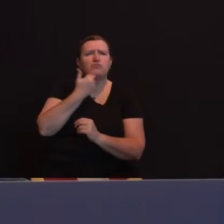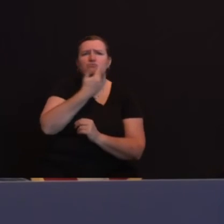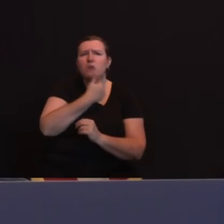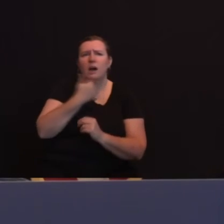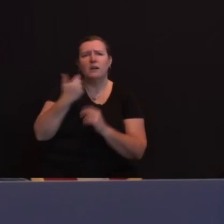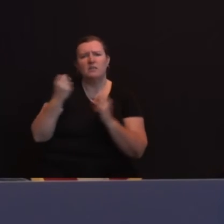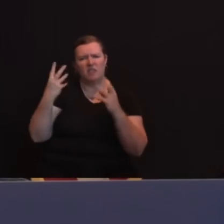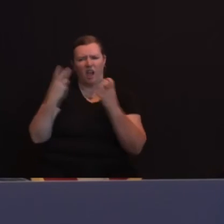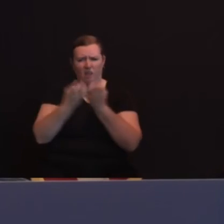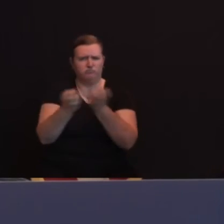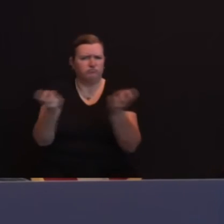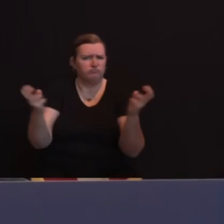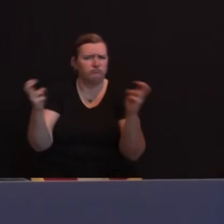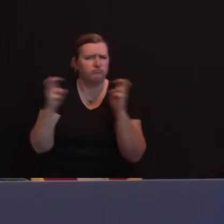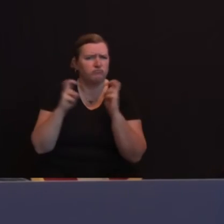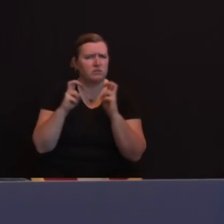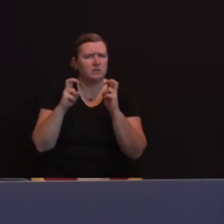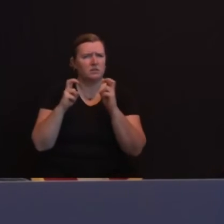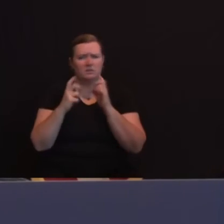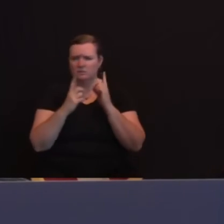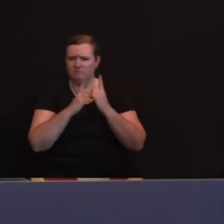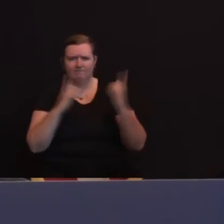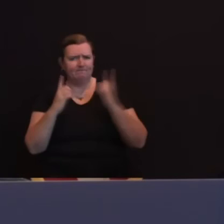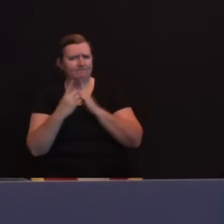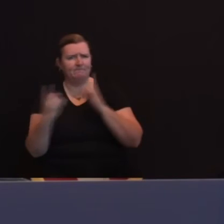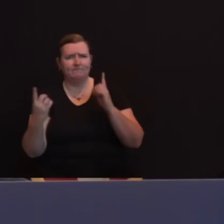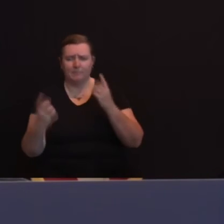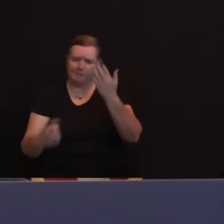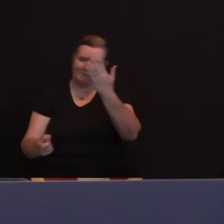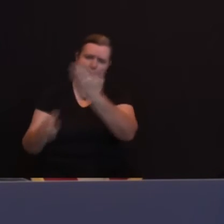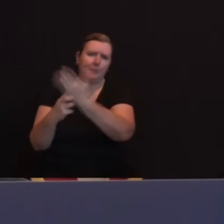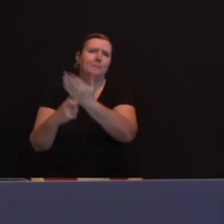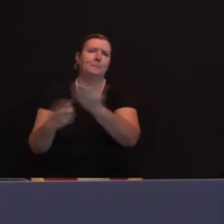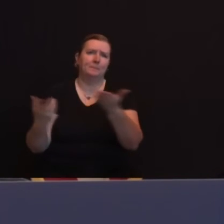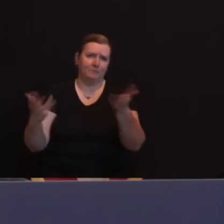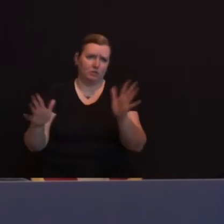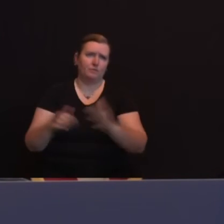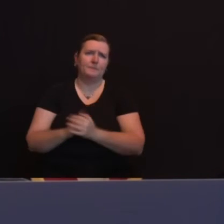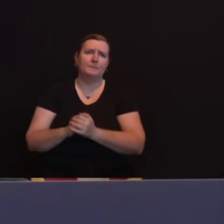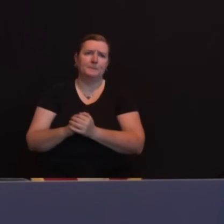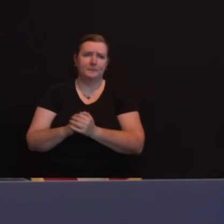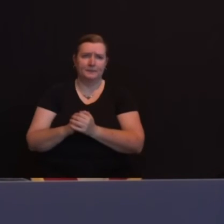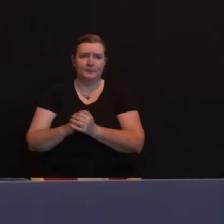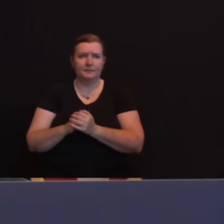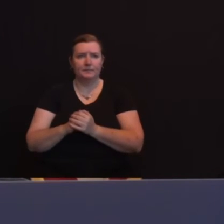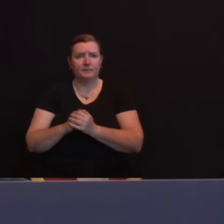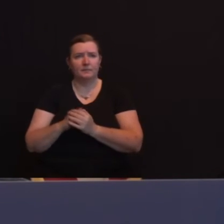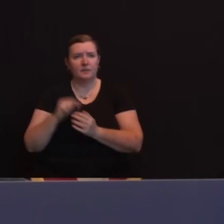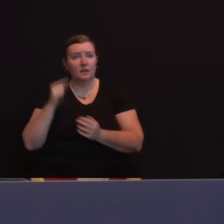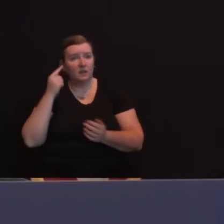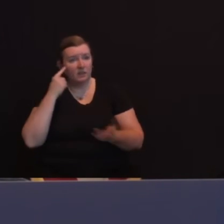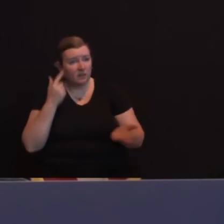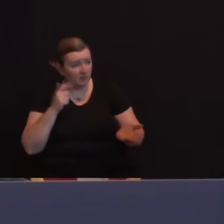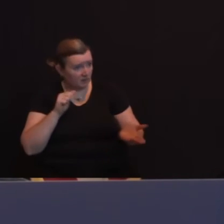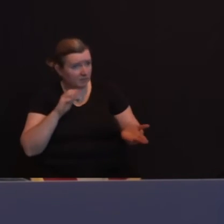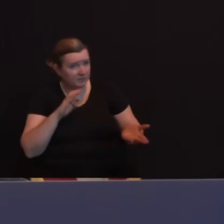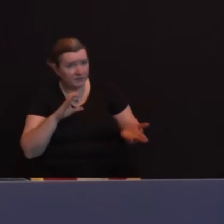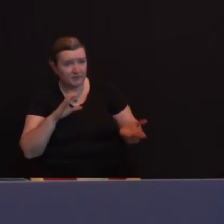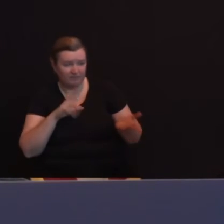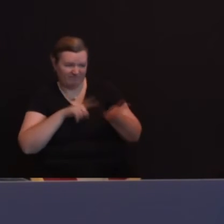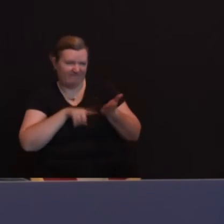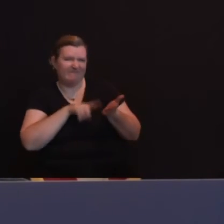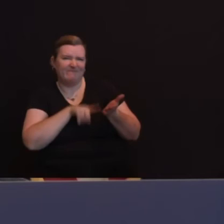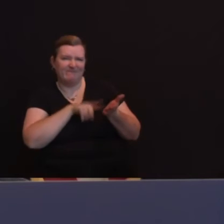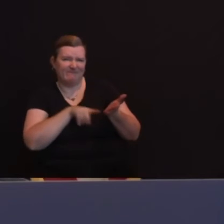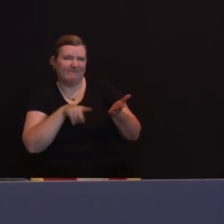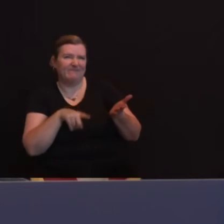that restaurant was cited. To the governor's opening remarks, ABC investigators, criminal justice investigators, along